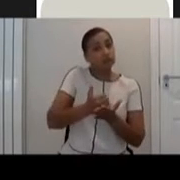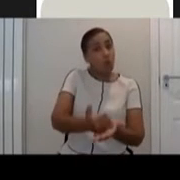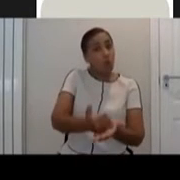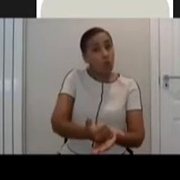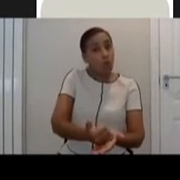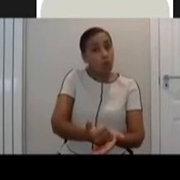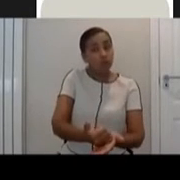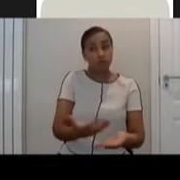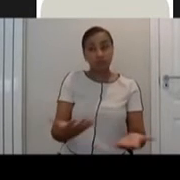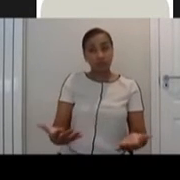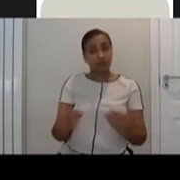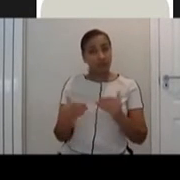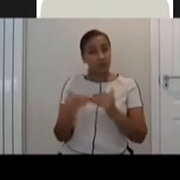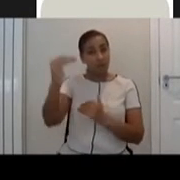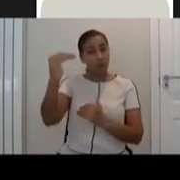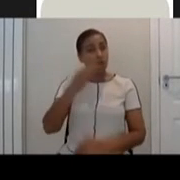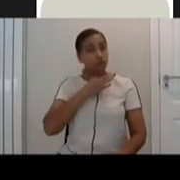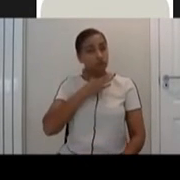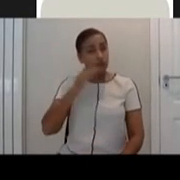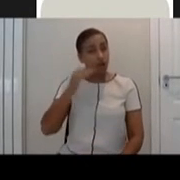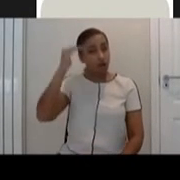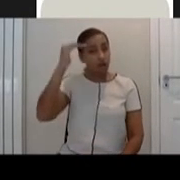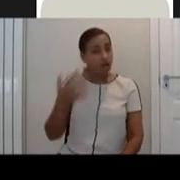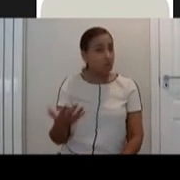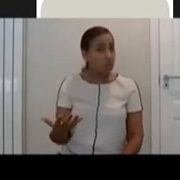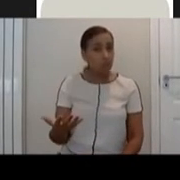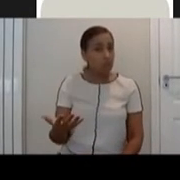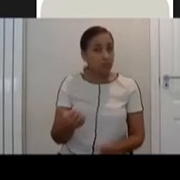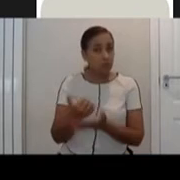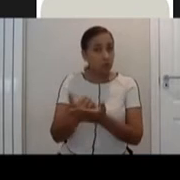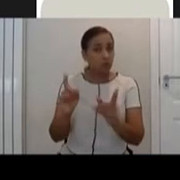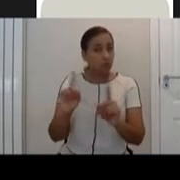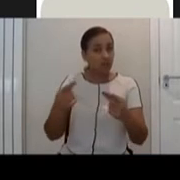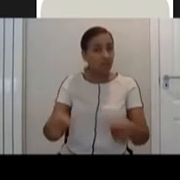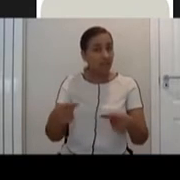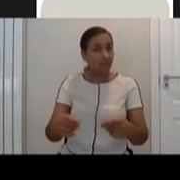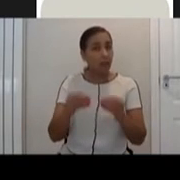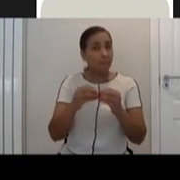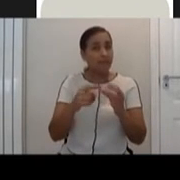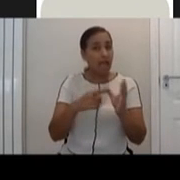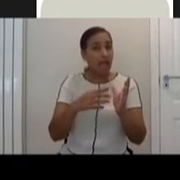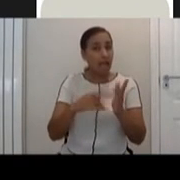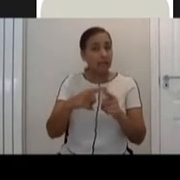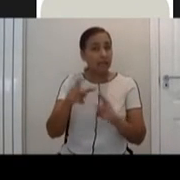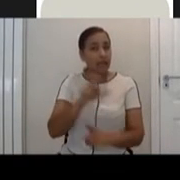are more at risk? And if so, what kind of support is being considered?